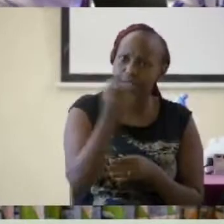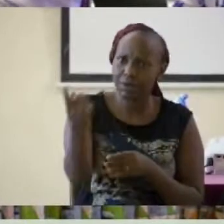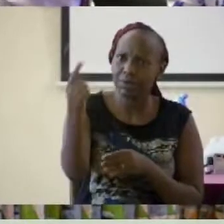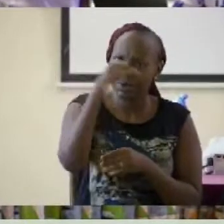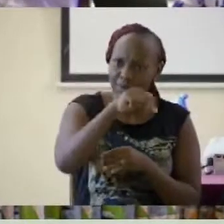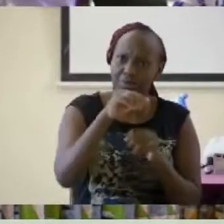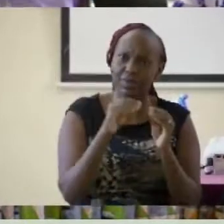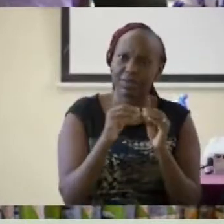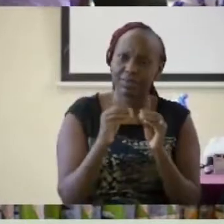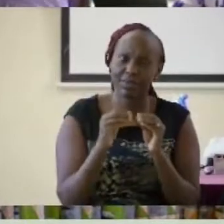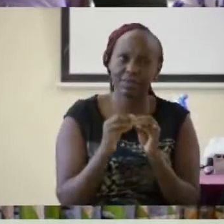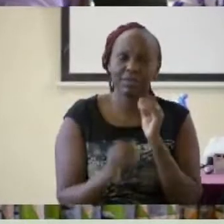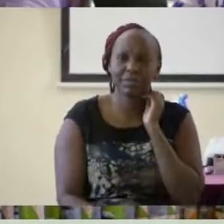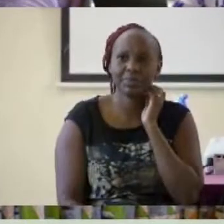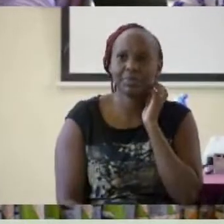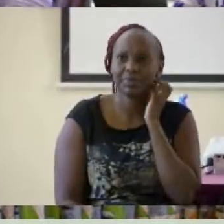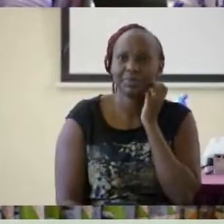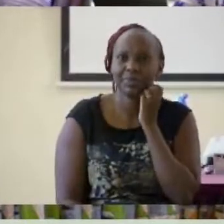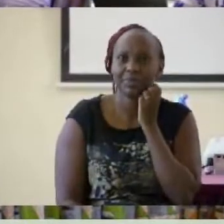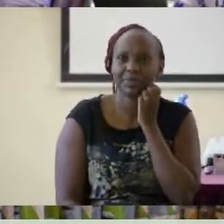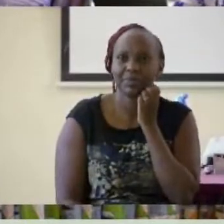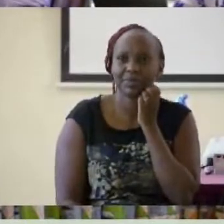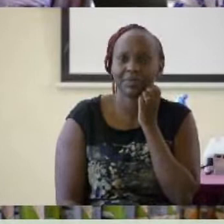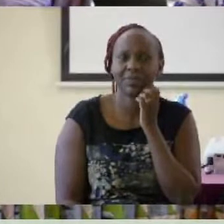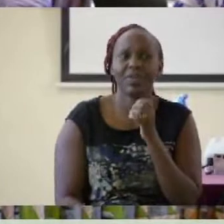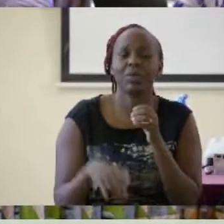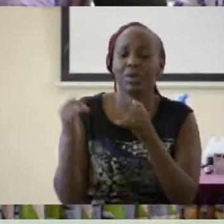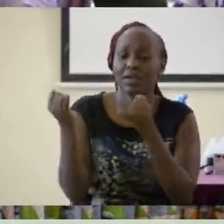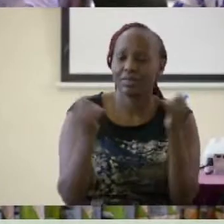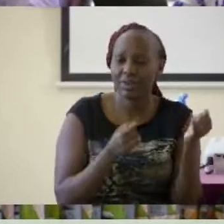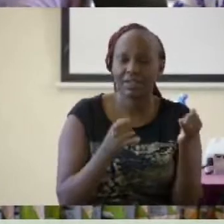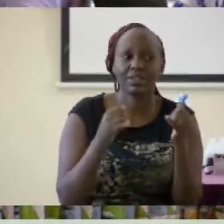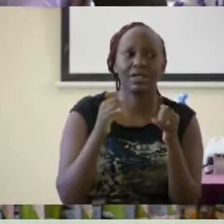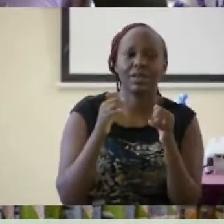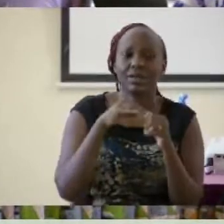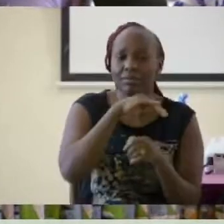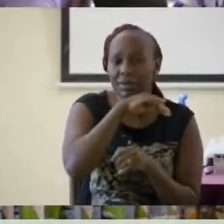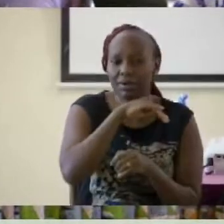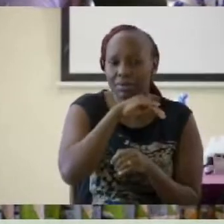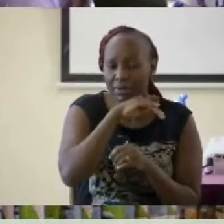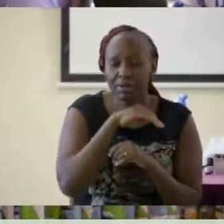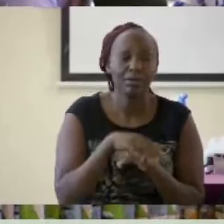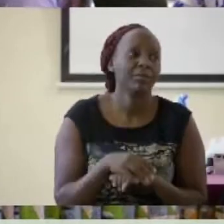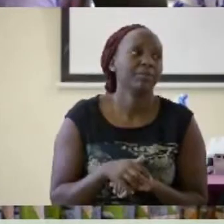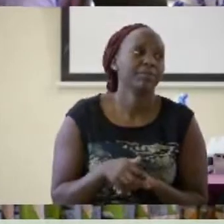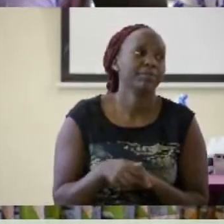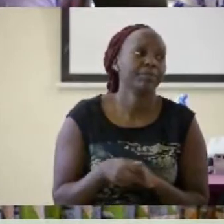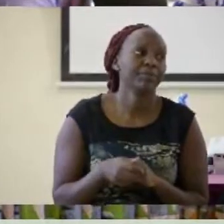meeting. We invited Professor Nyang' Nyong'o, we invited Raila Odinga, then